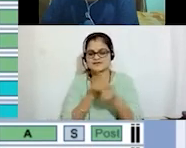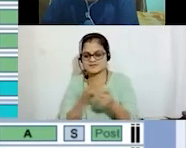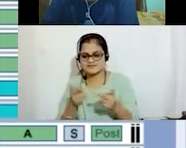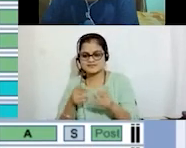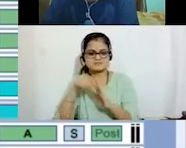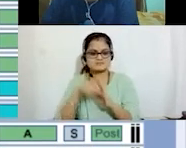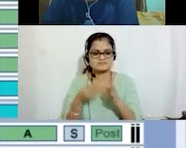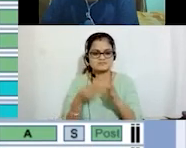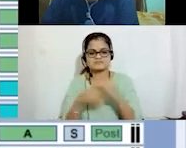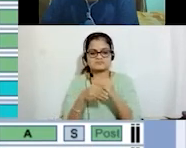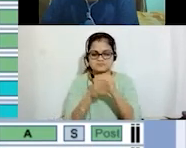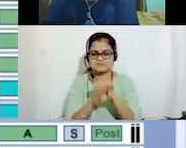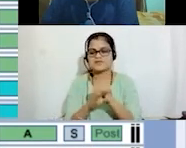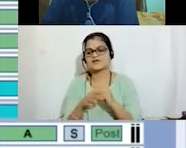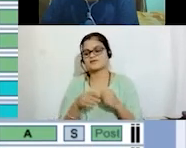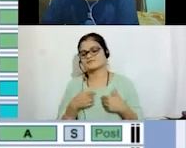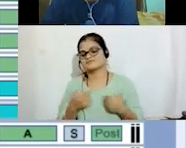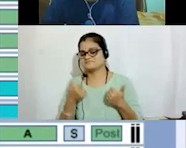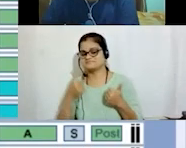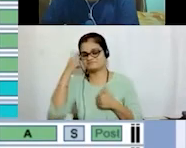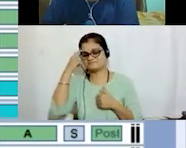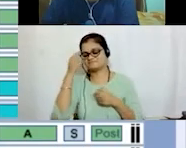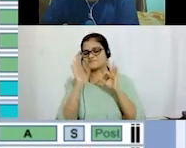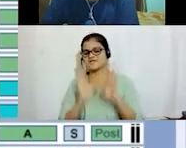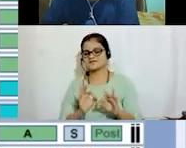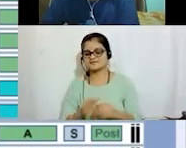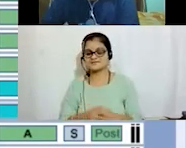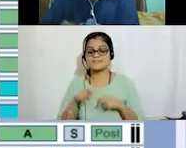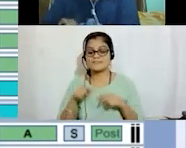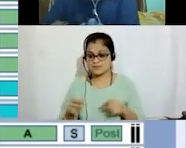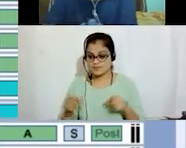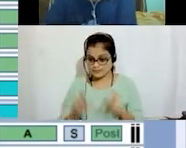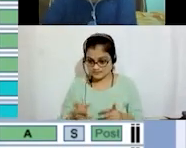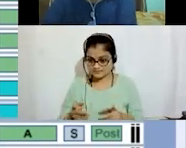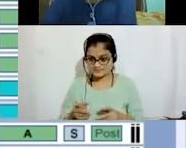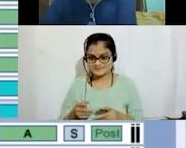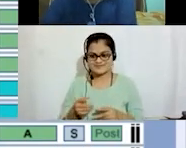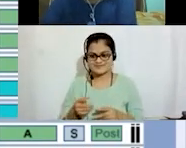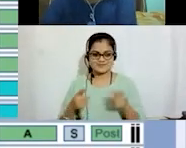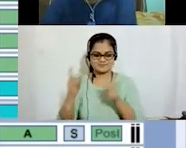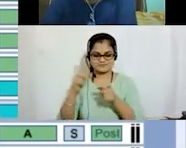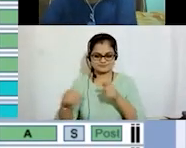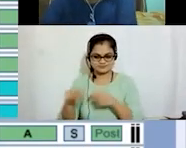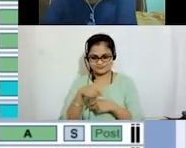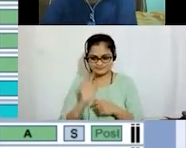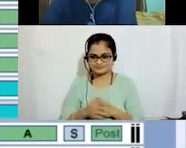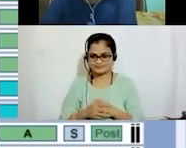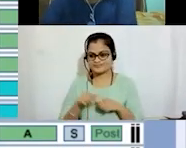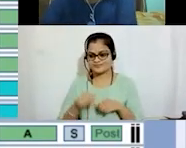So I think that's awesome. All right, guys. So I think we're at a